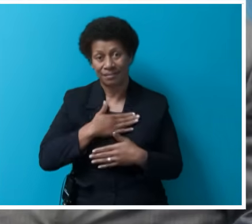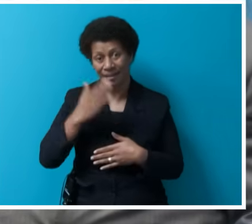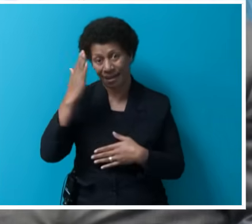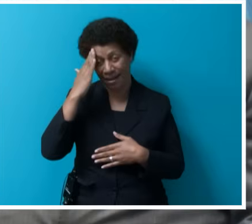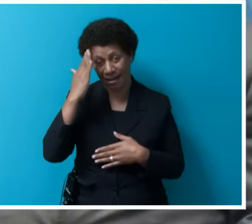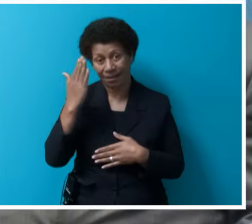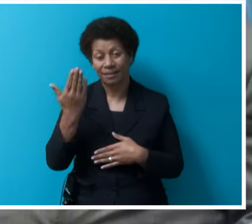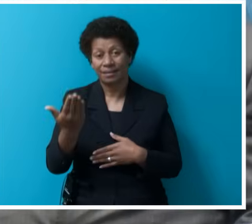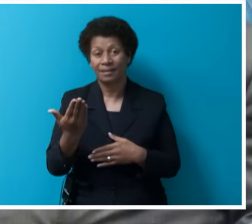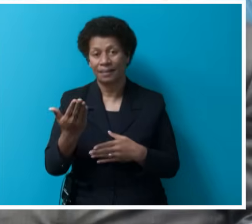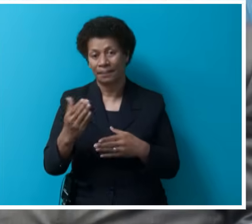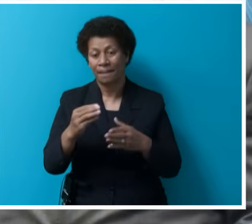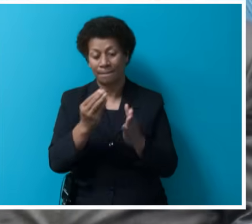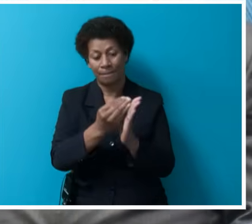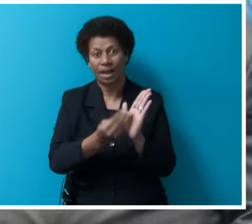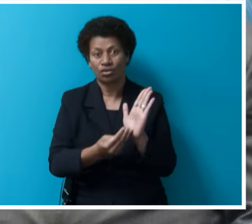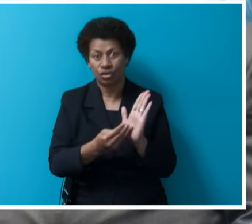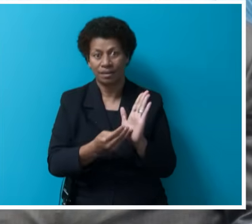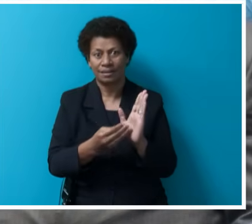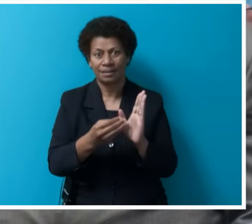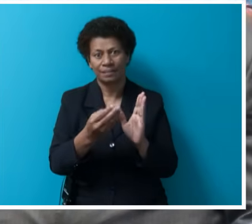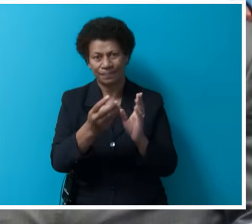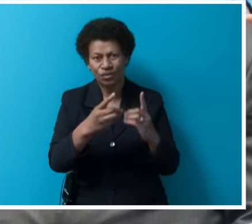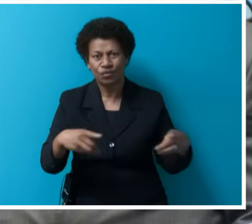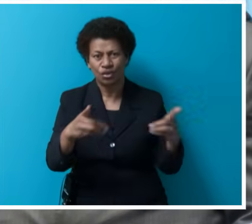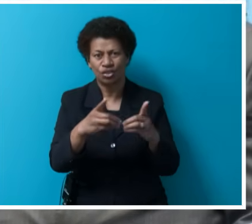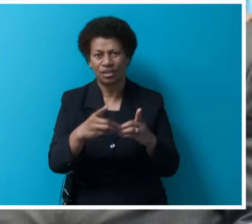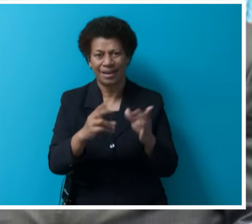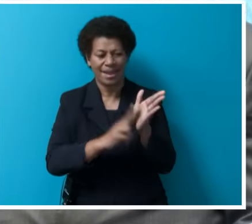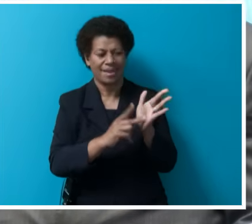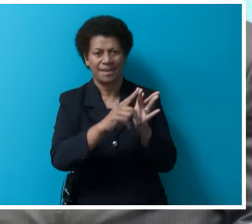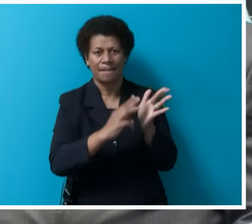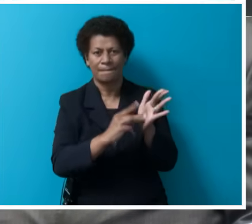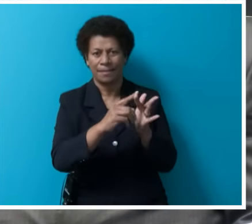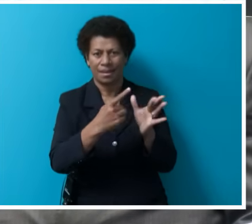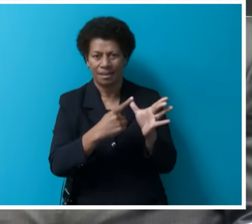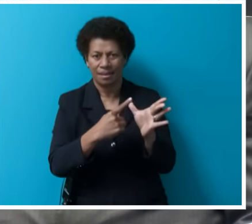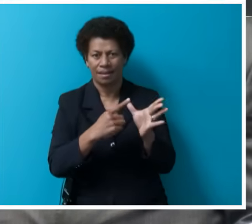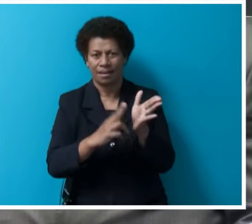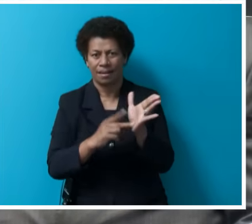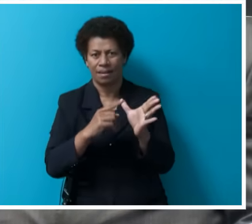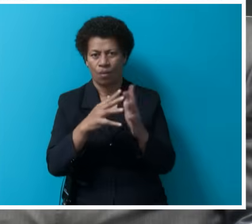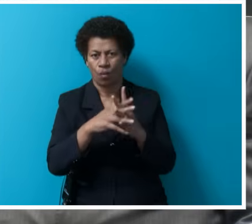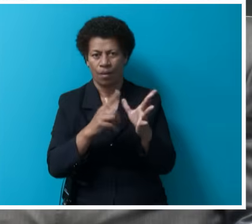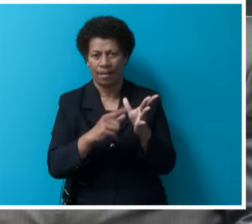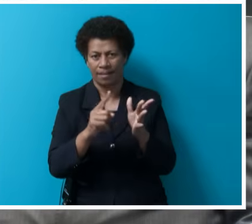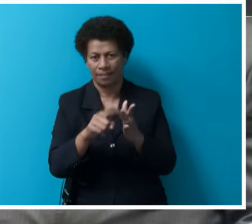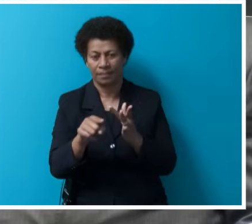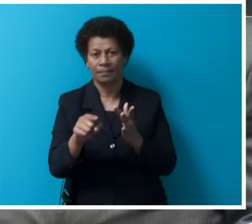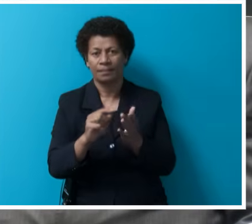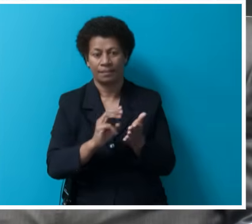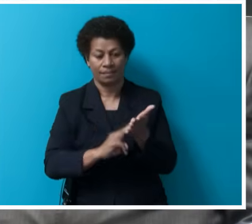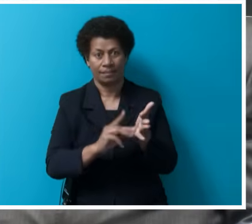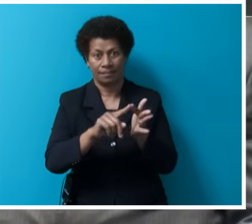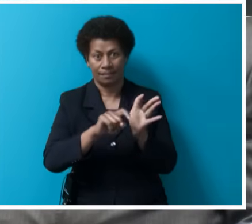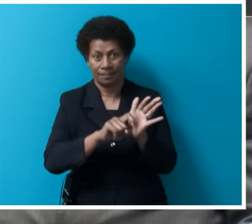Litilia Tuyalani, Maria Dakonitambua, Kiman Mala, Tavita Tuimbao, Claire